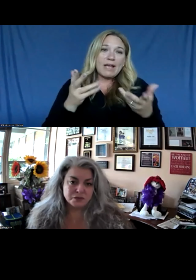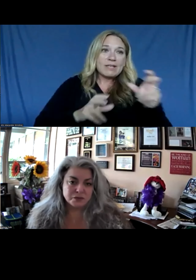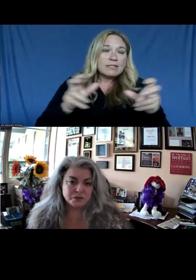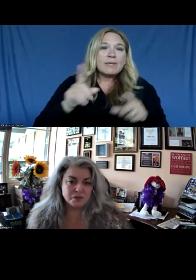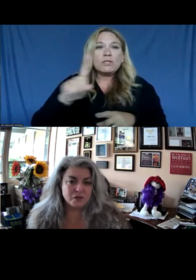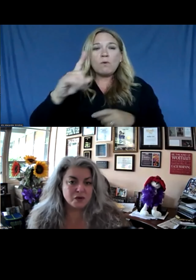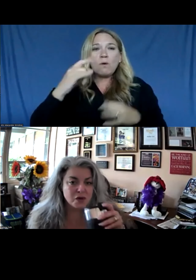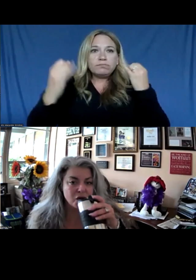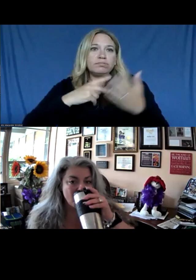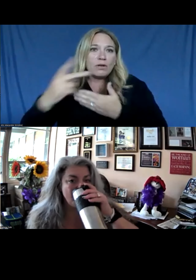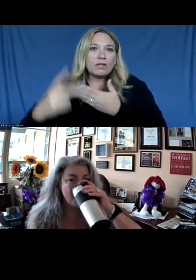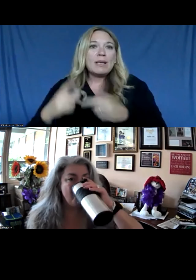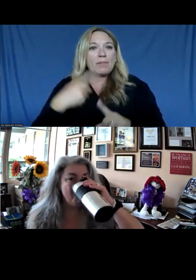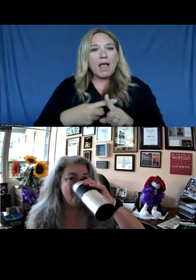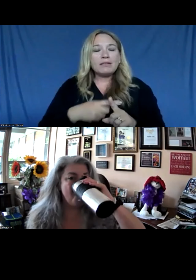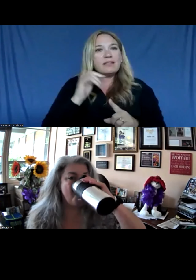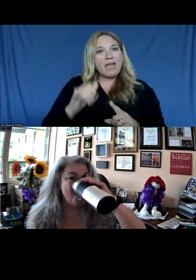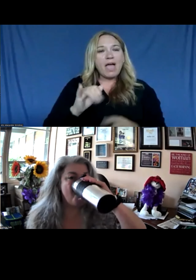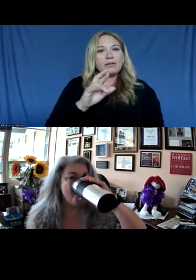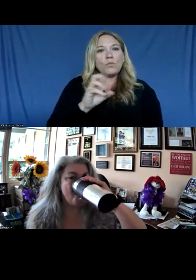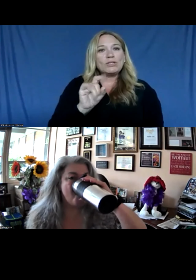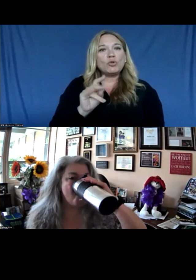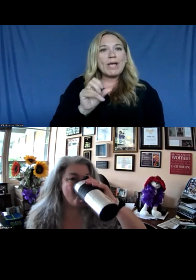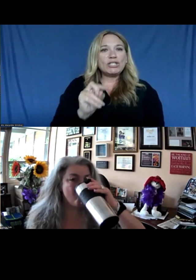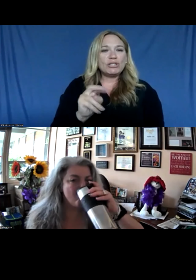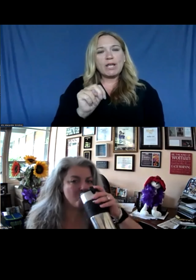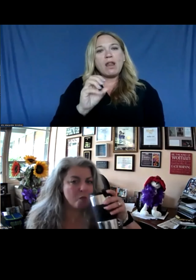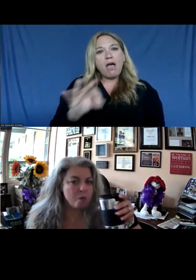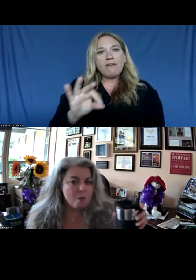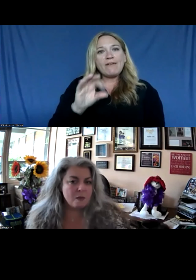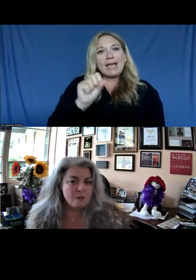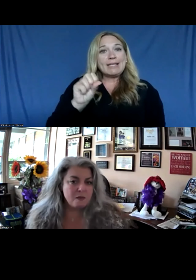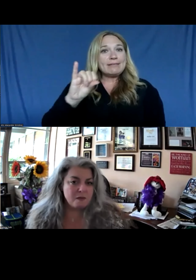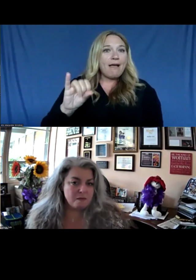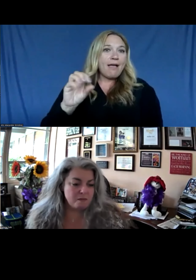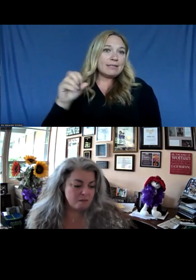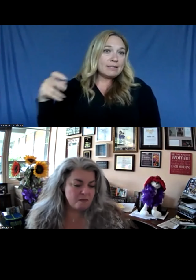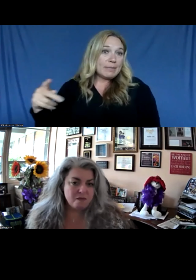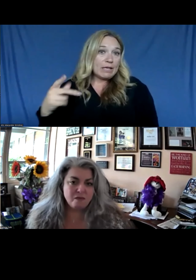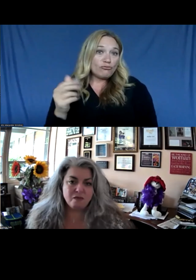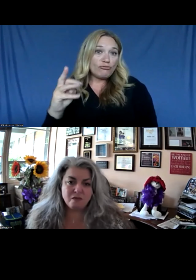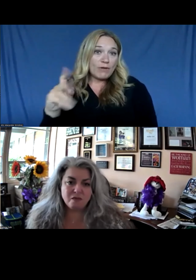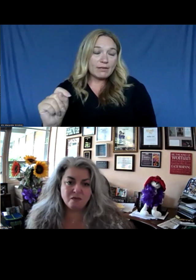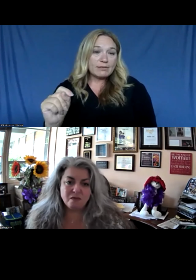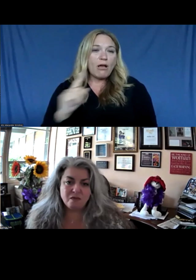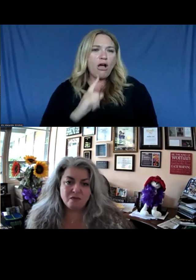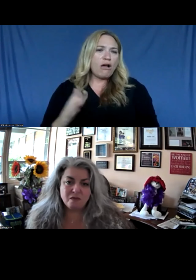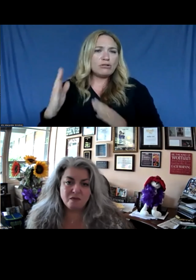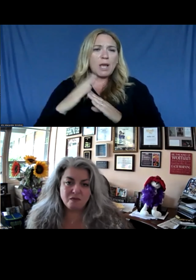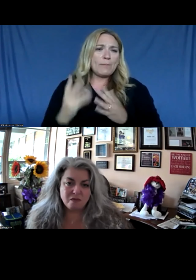the restoration of the SSI SSP grant. That is among our top priorities. But I think